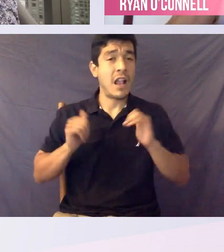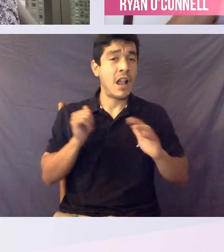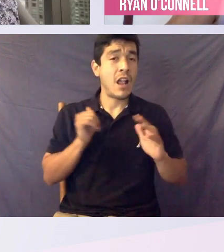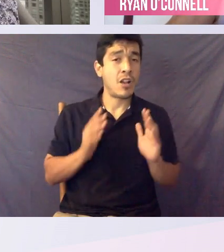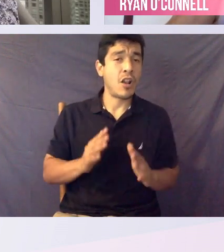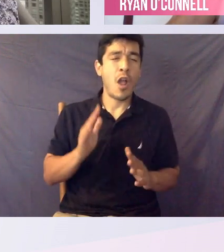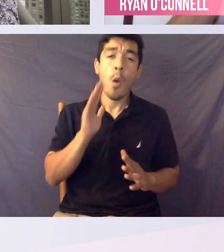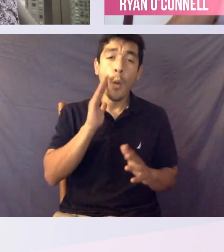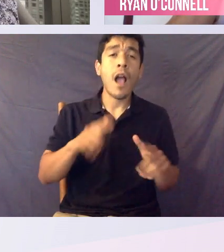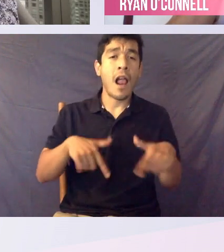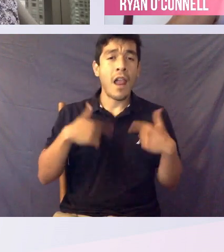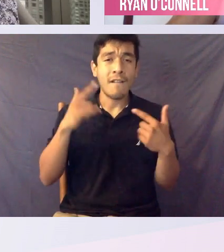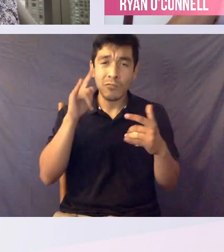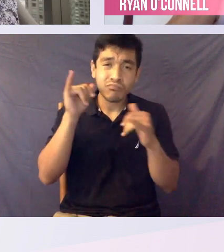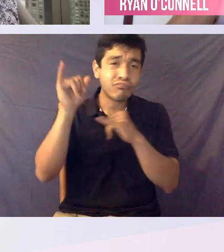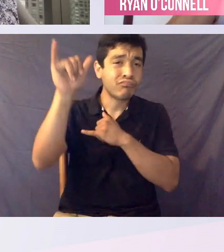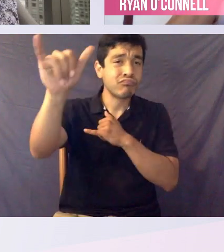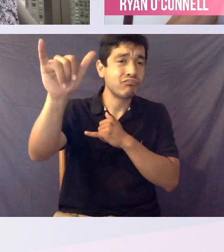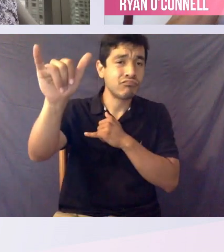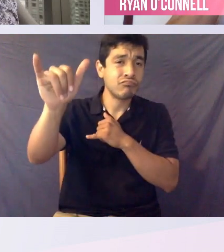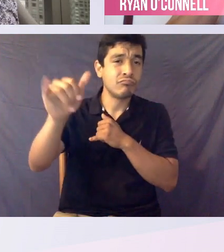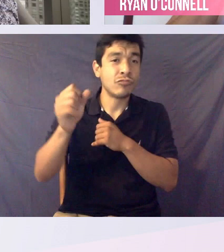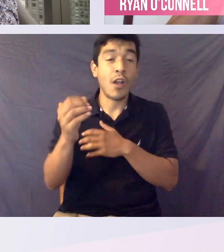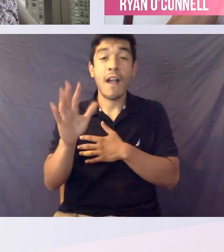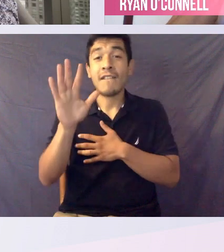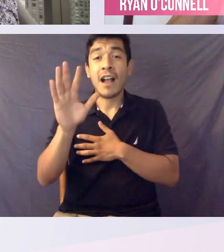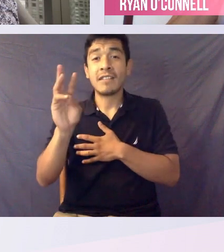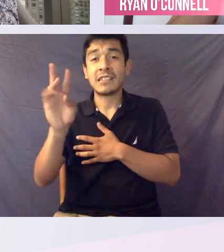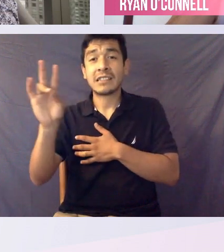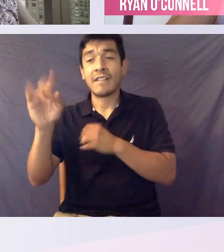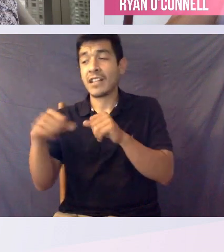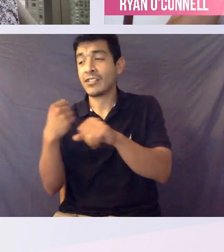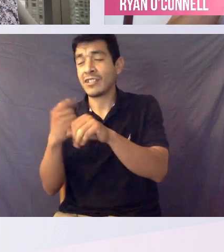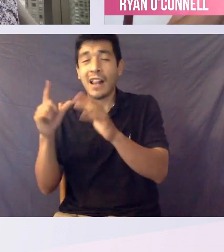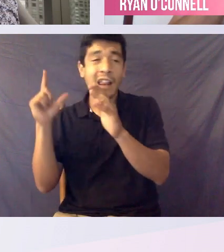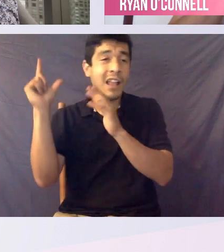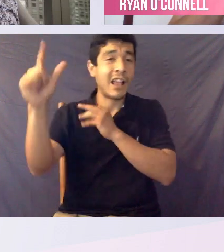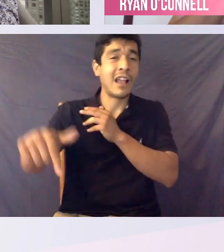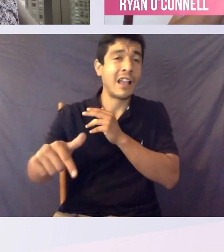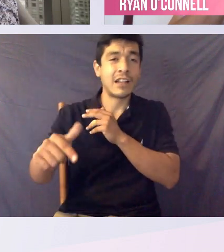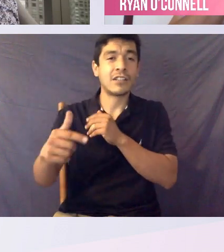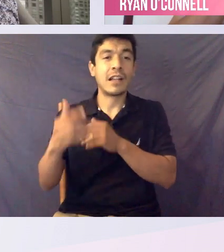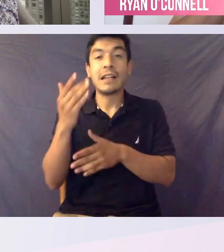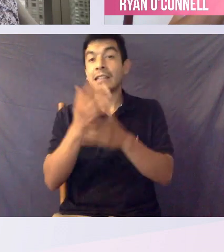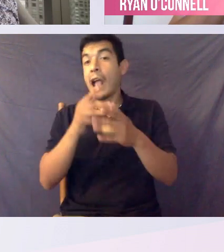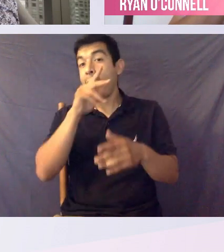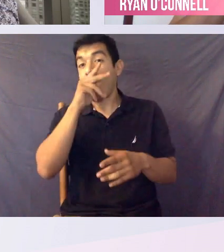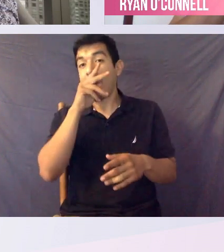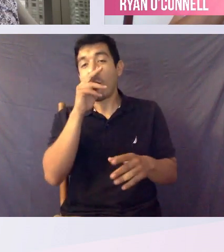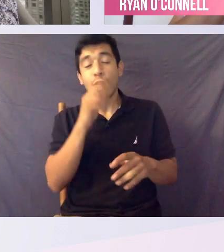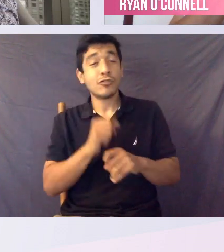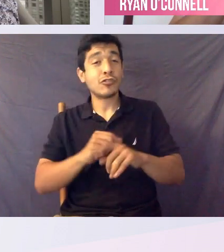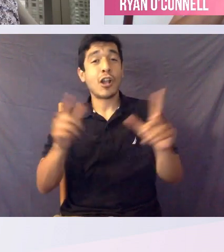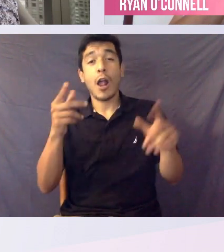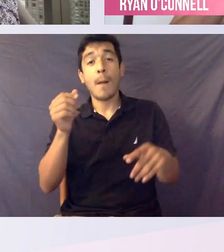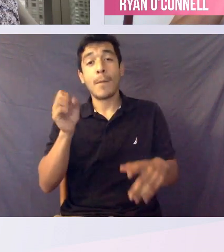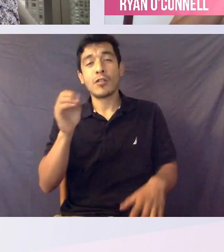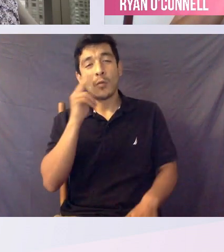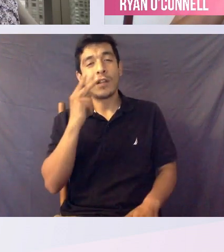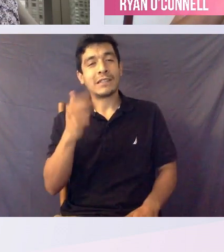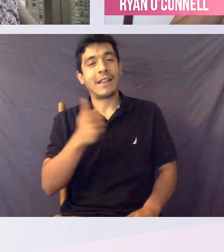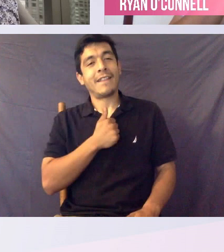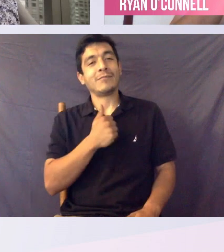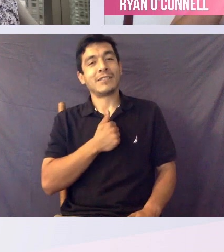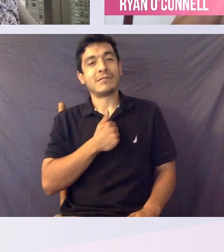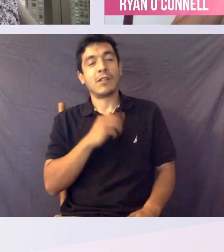live forever. So 5, 6, 7 years down the line, some kid is going to turn on Pose and they're going to see themselves. They're